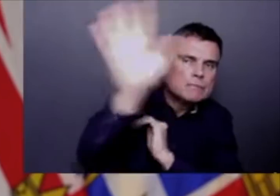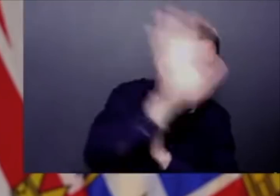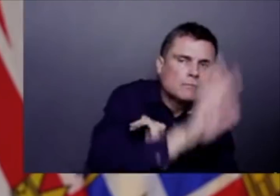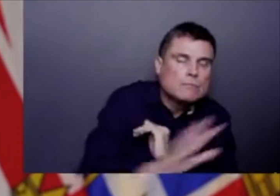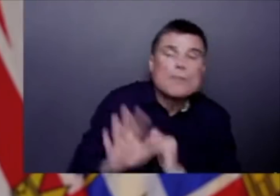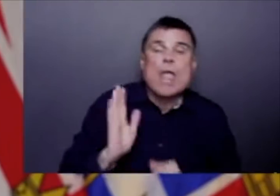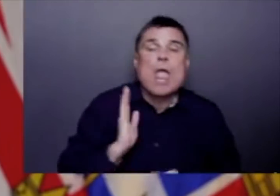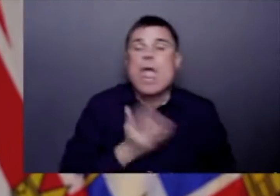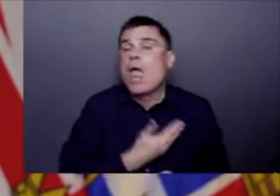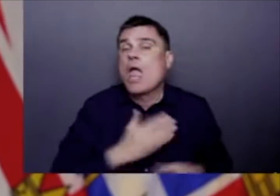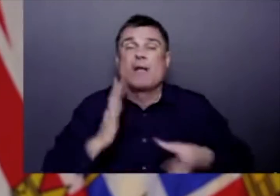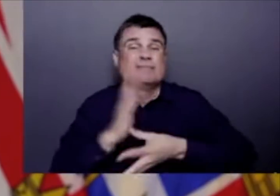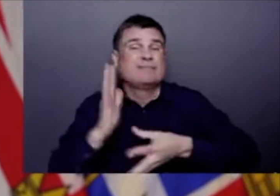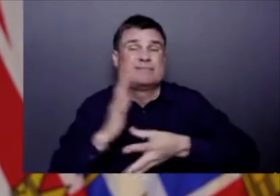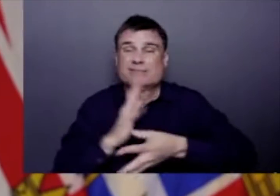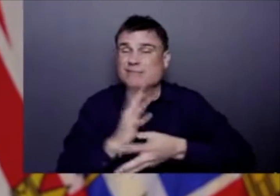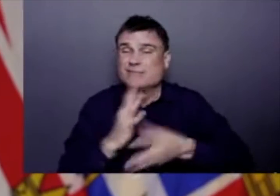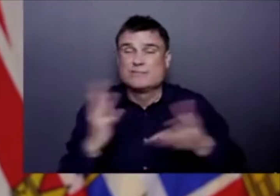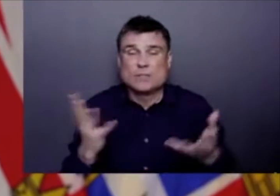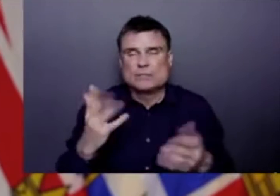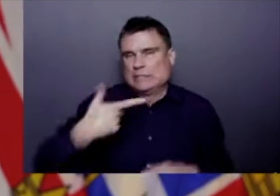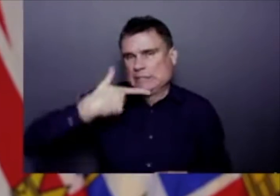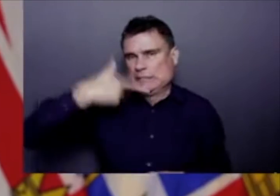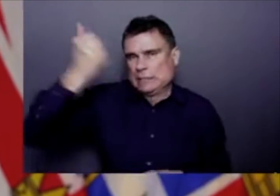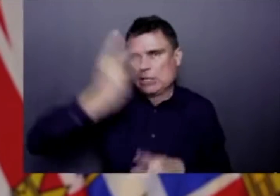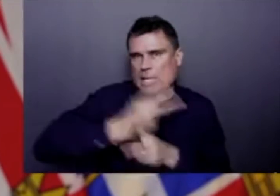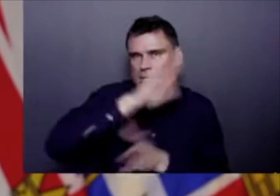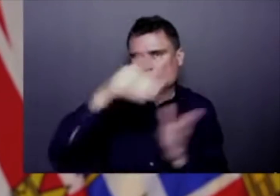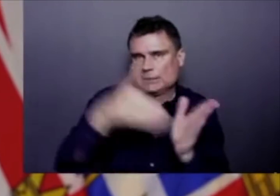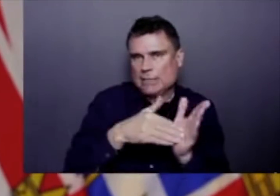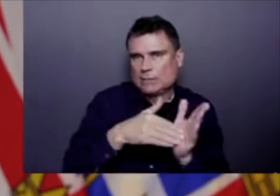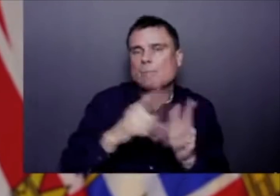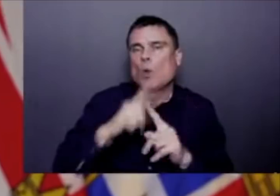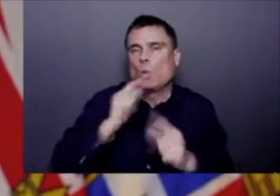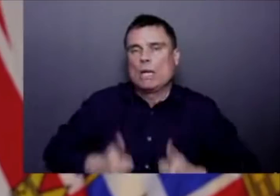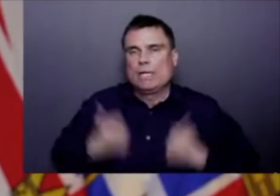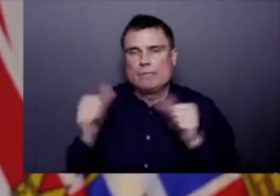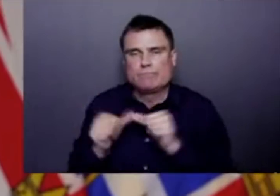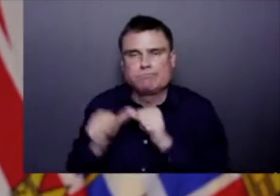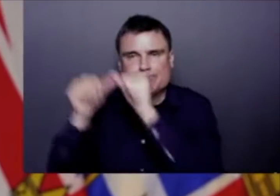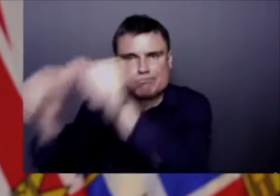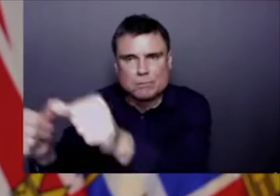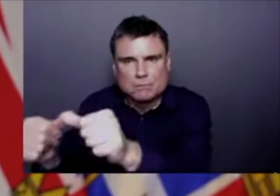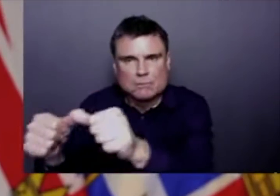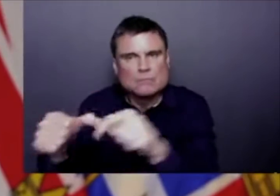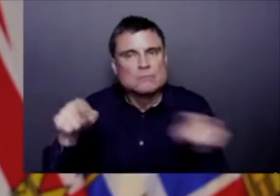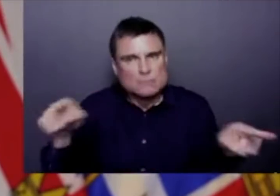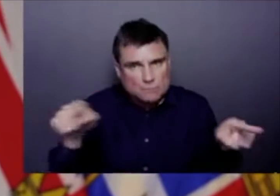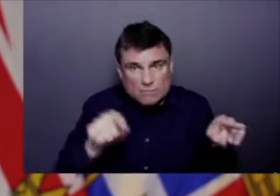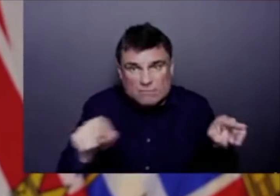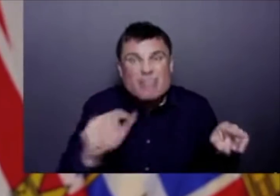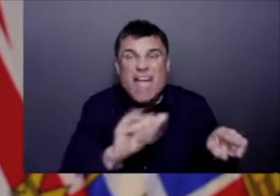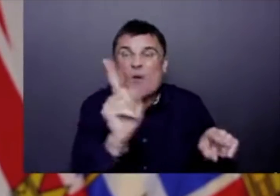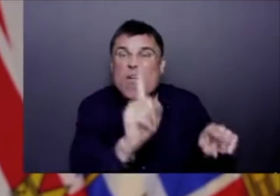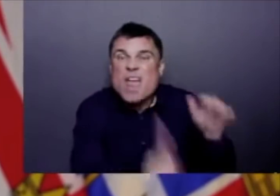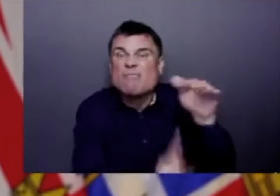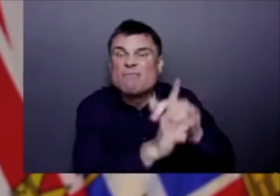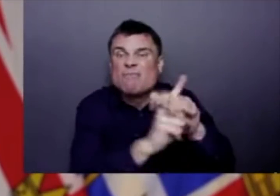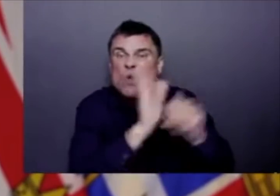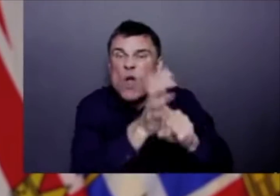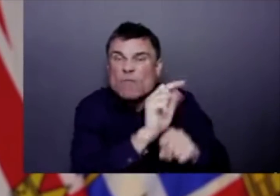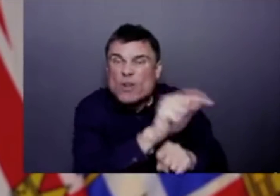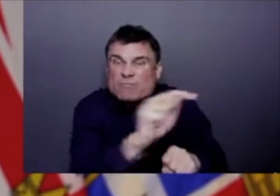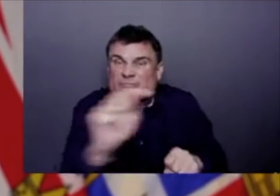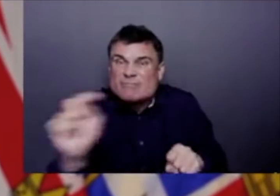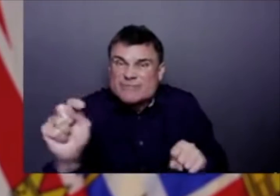having outbreaks, so that the outbreak doesn't expand rapidly and we can protect people as best as possible. So these types